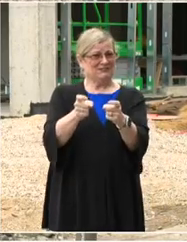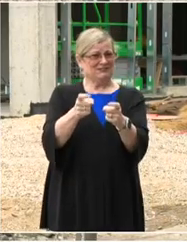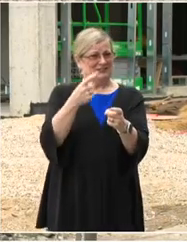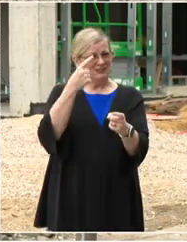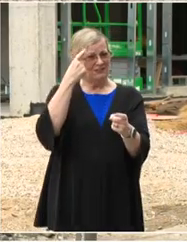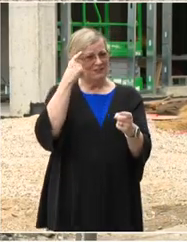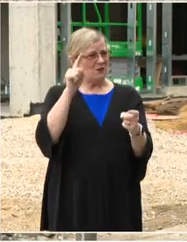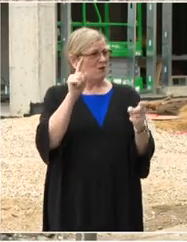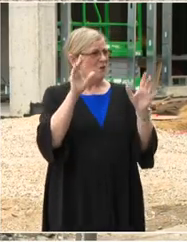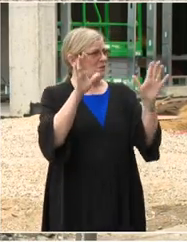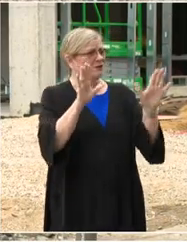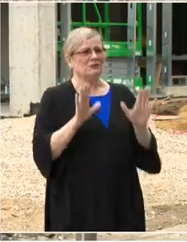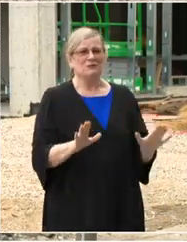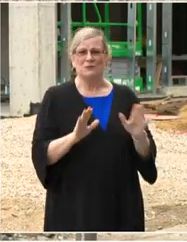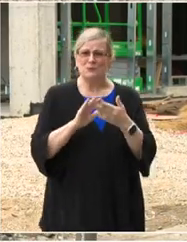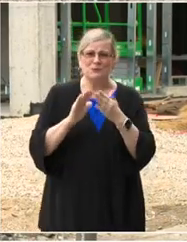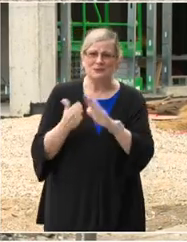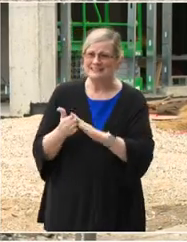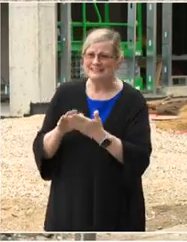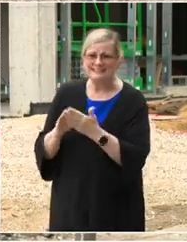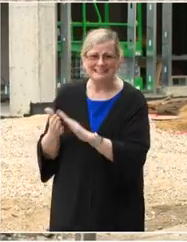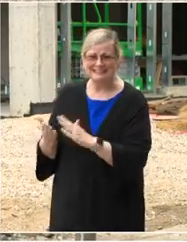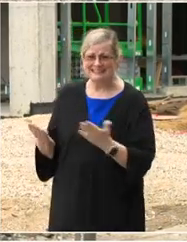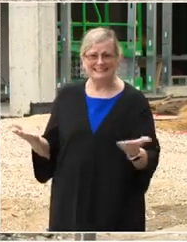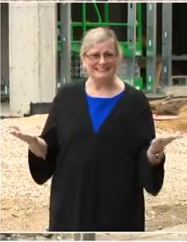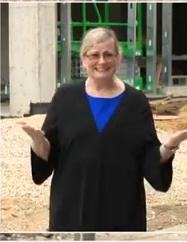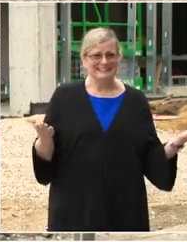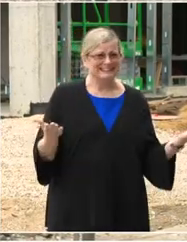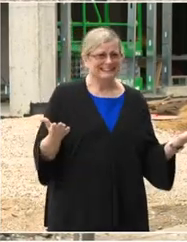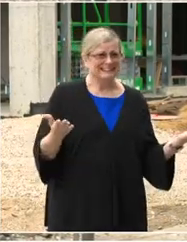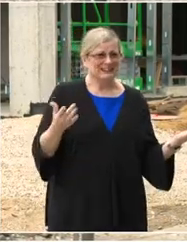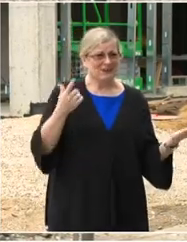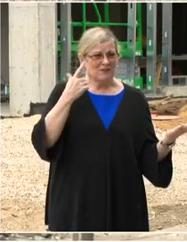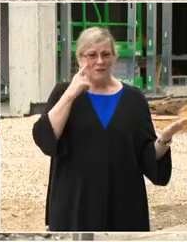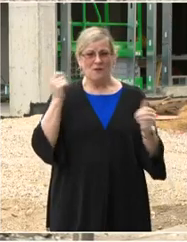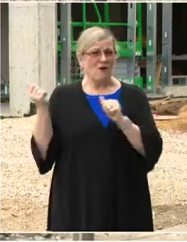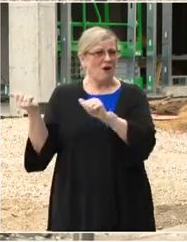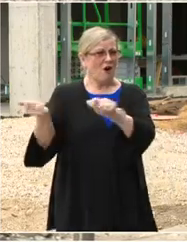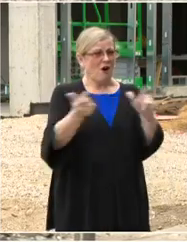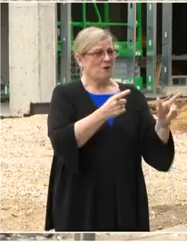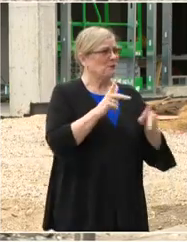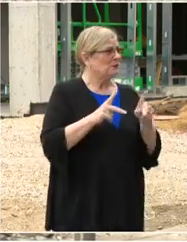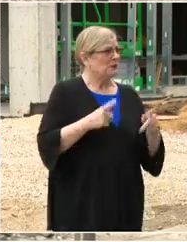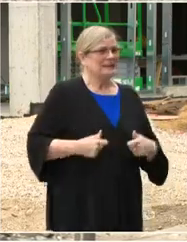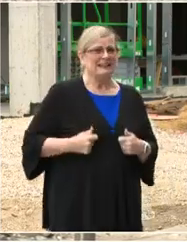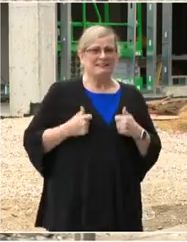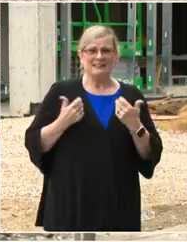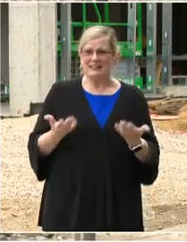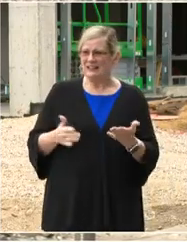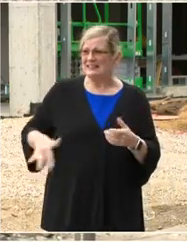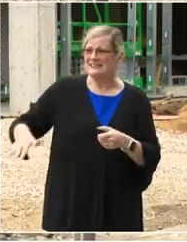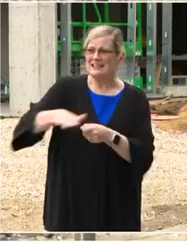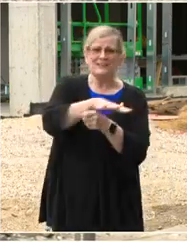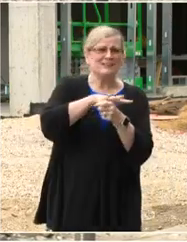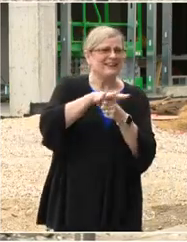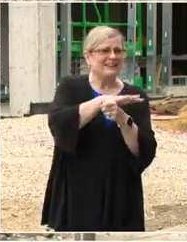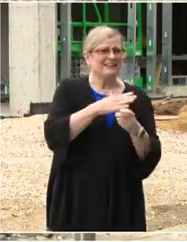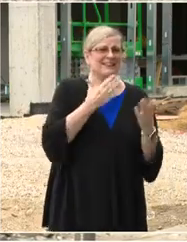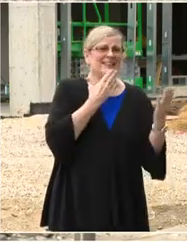outstanding community. And for all of the residents, we thank you.